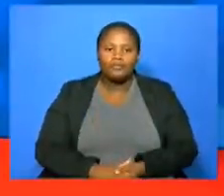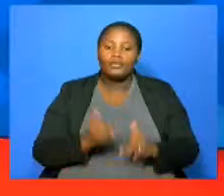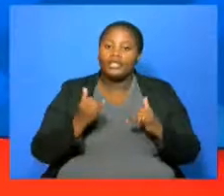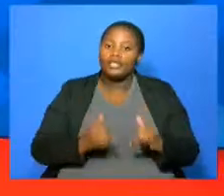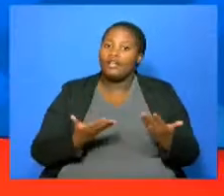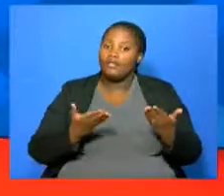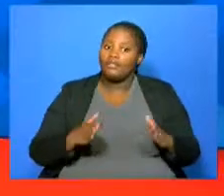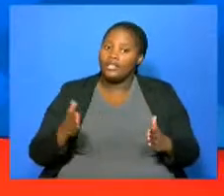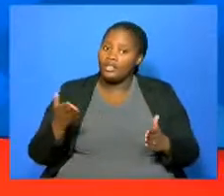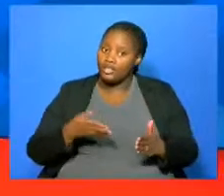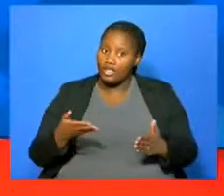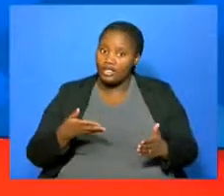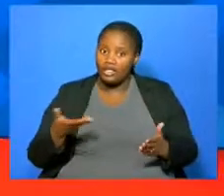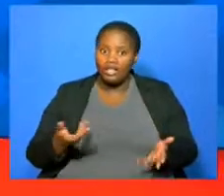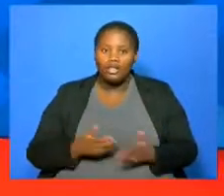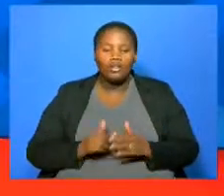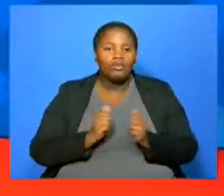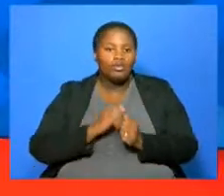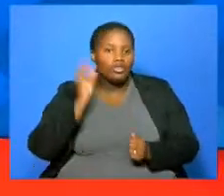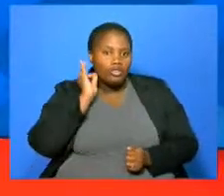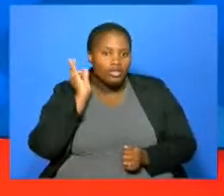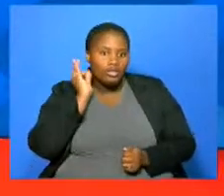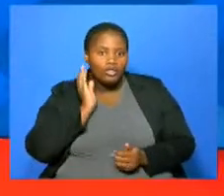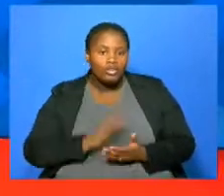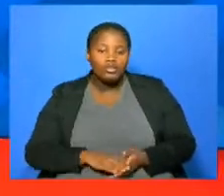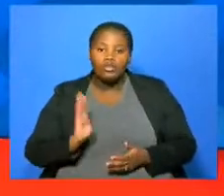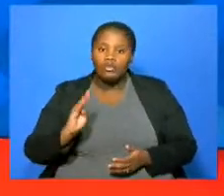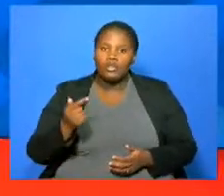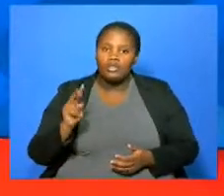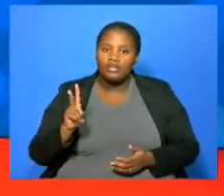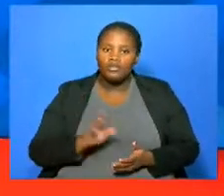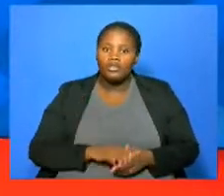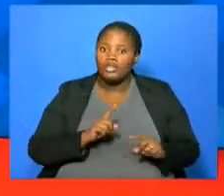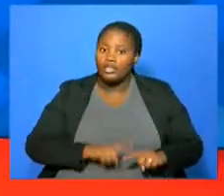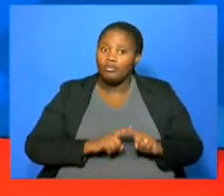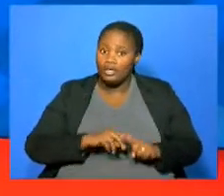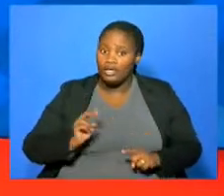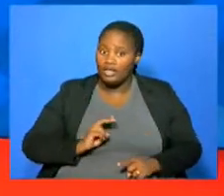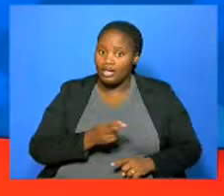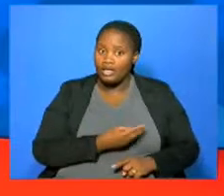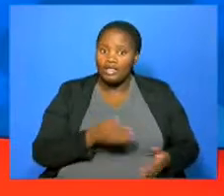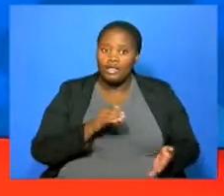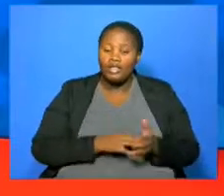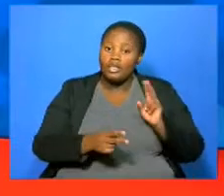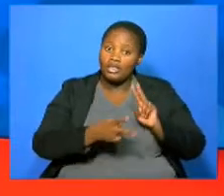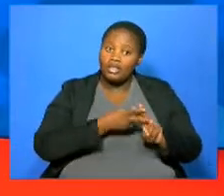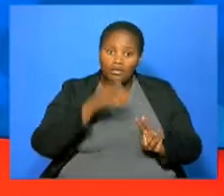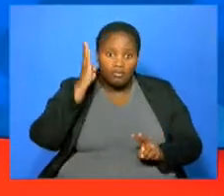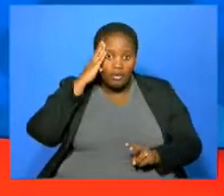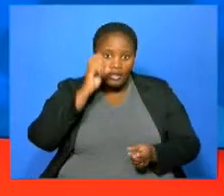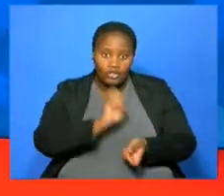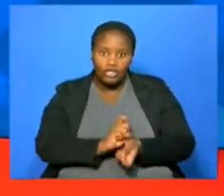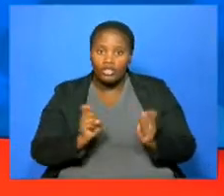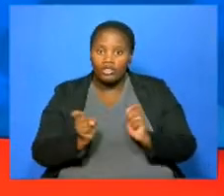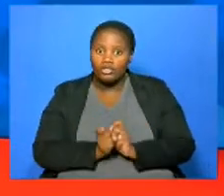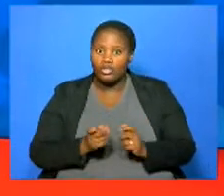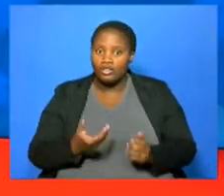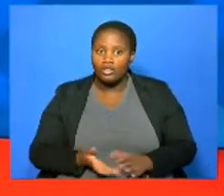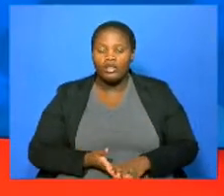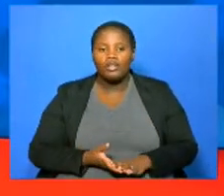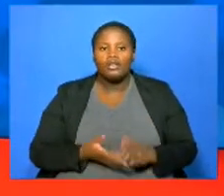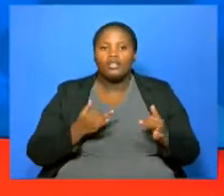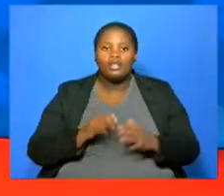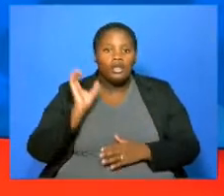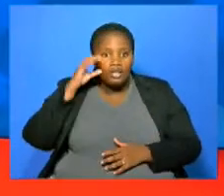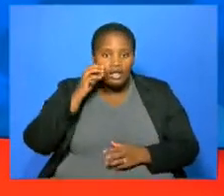That's all that we had for you in our news bulletin this evening. BTV News, Iganyarona, hashtag BW Mindset Change, @ChengChang.